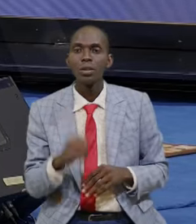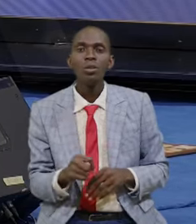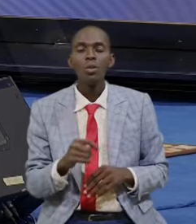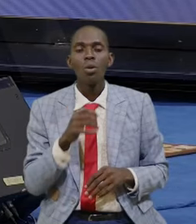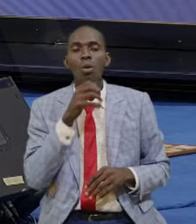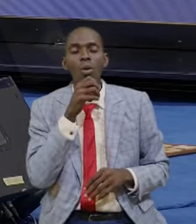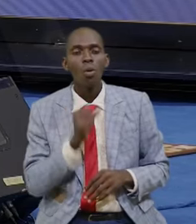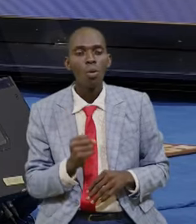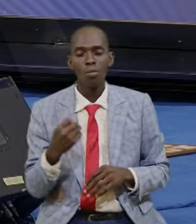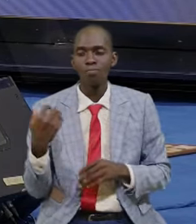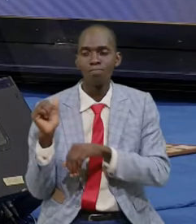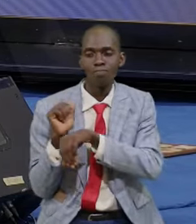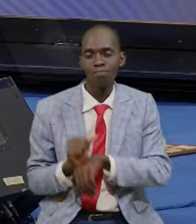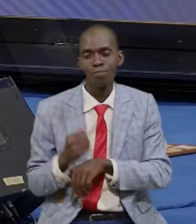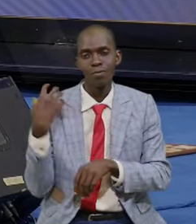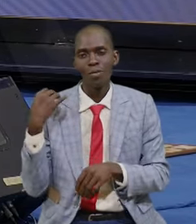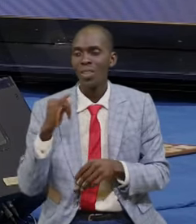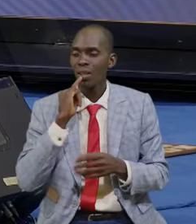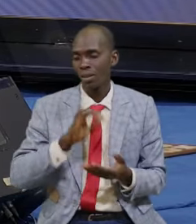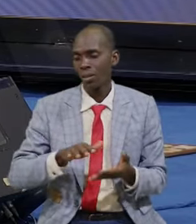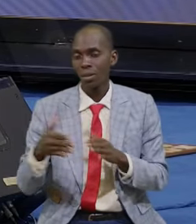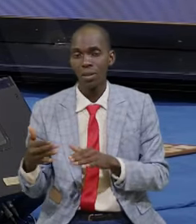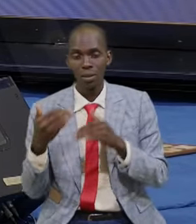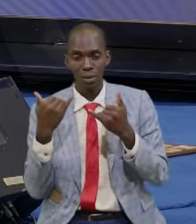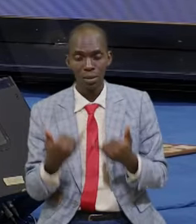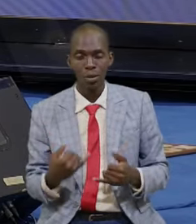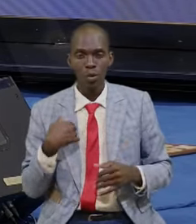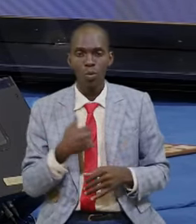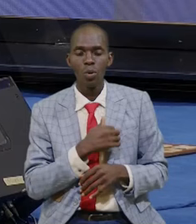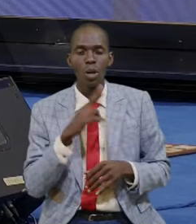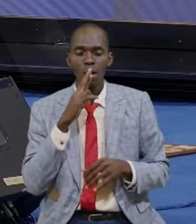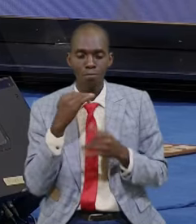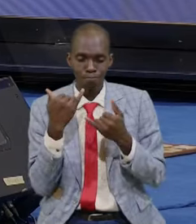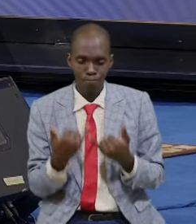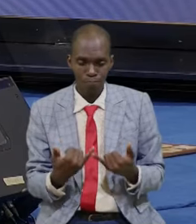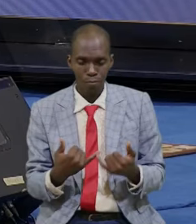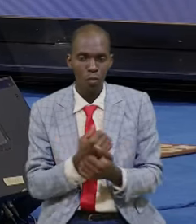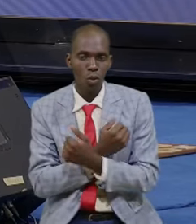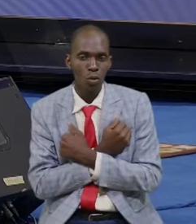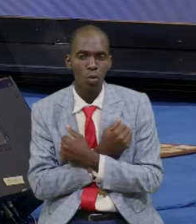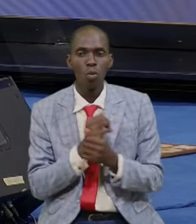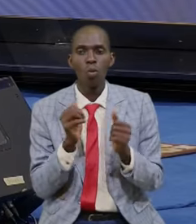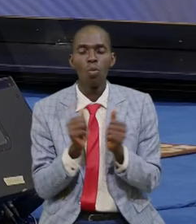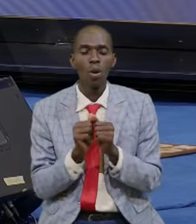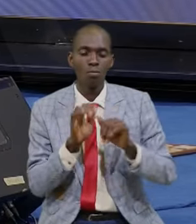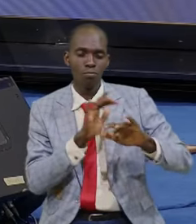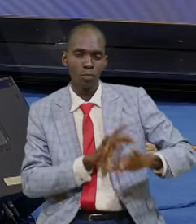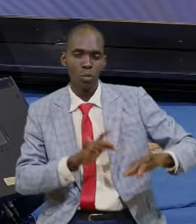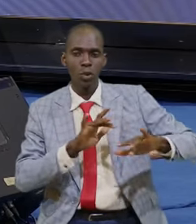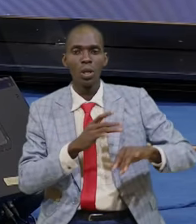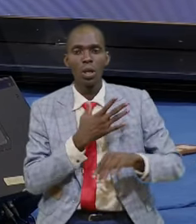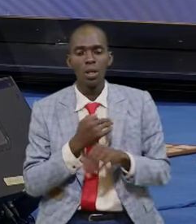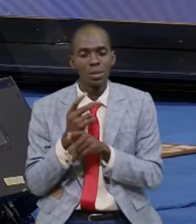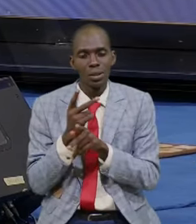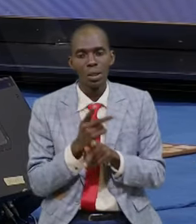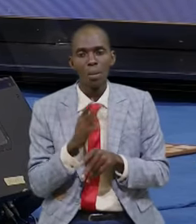taskmaster is dead. Now we're presently loved with compassion and care by